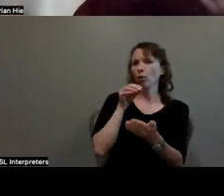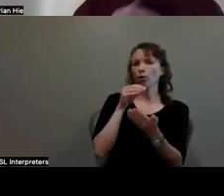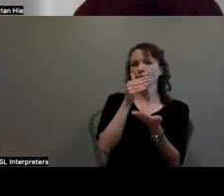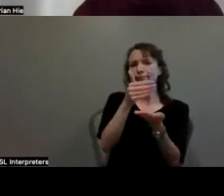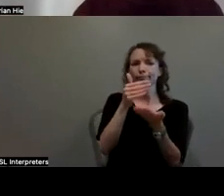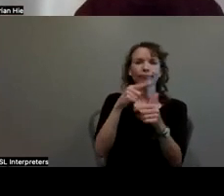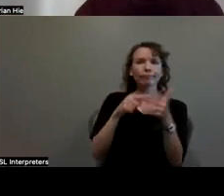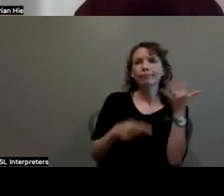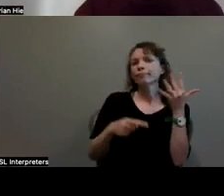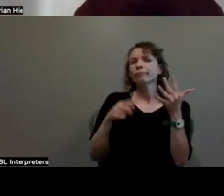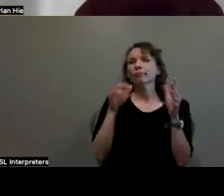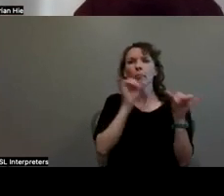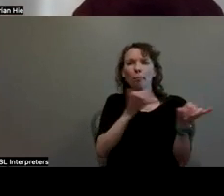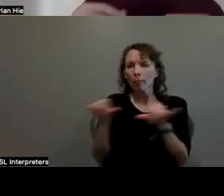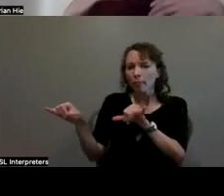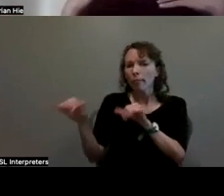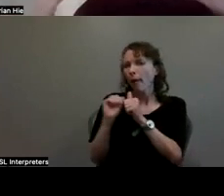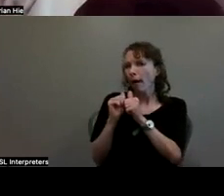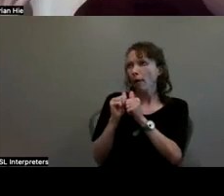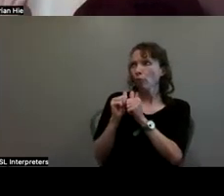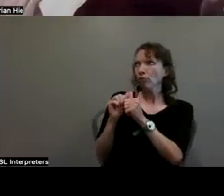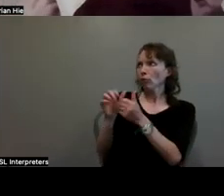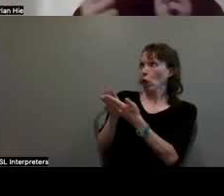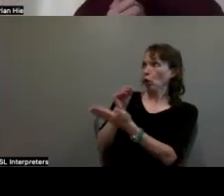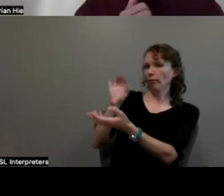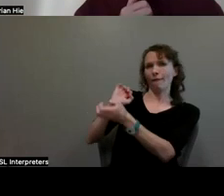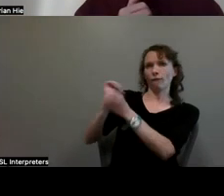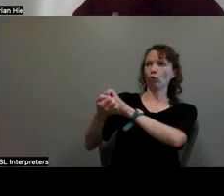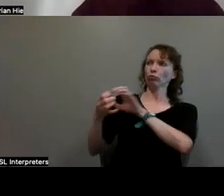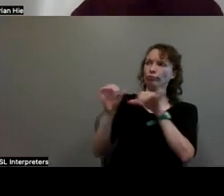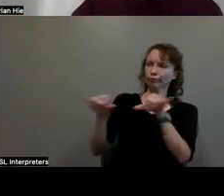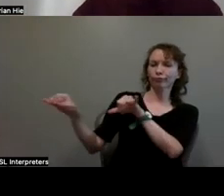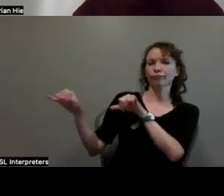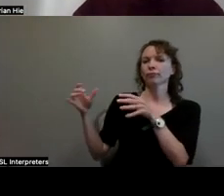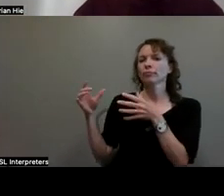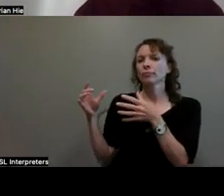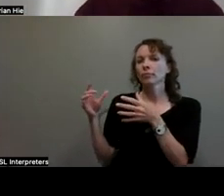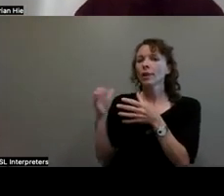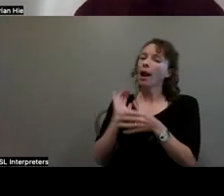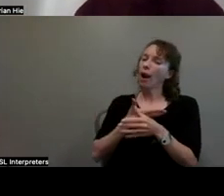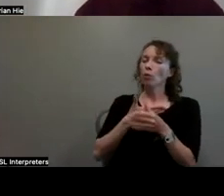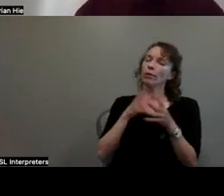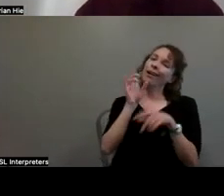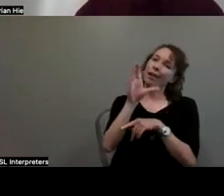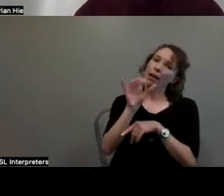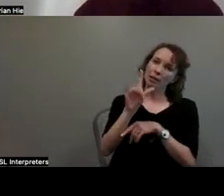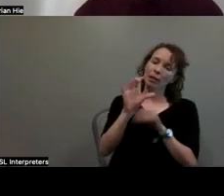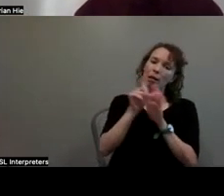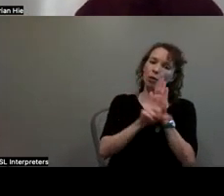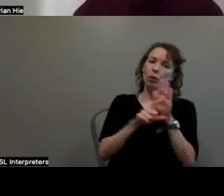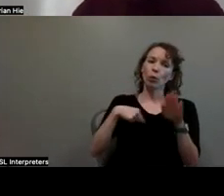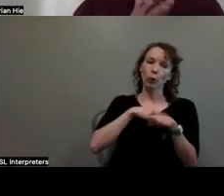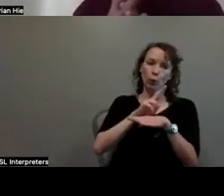learn evolutionary patterns? So the class of algorithms that we used in this project are called protein